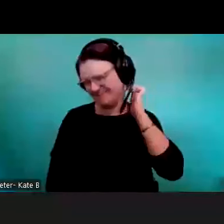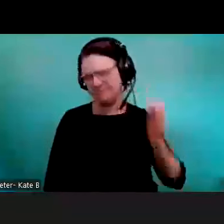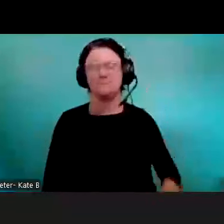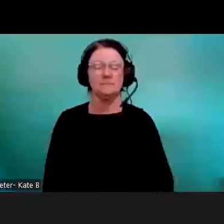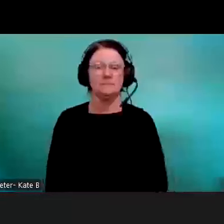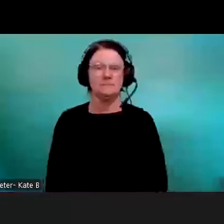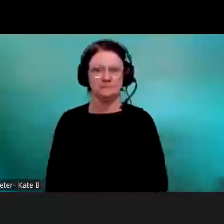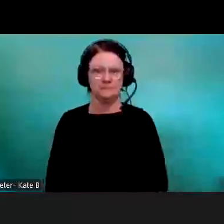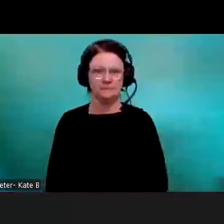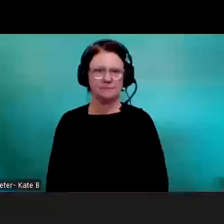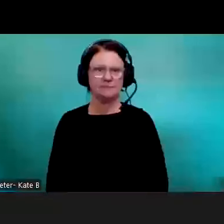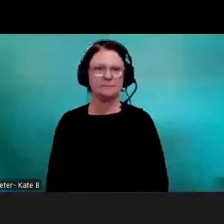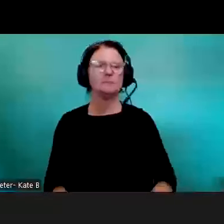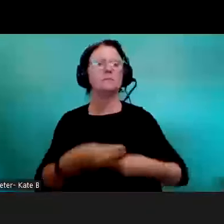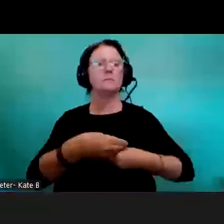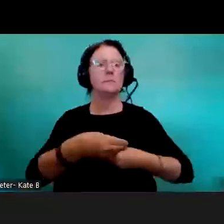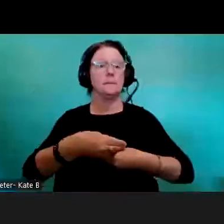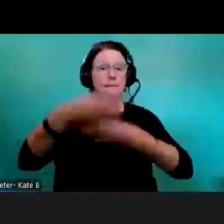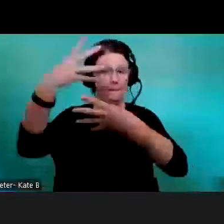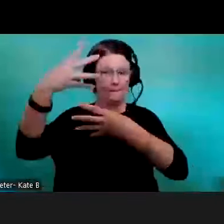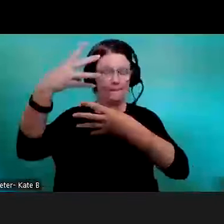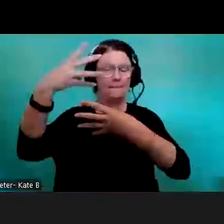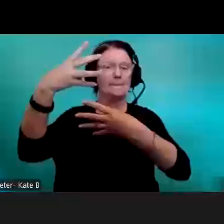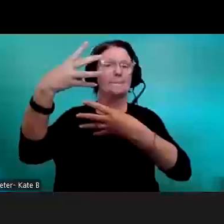All right, so I'm going to go ahead and pull up our